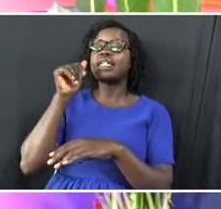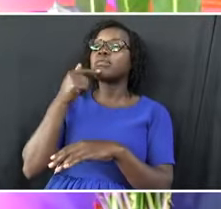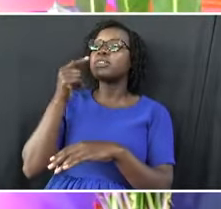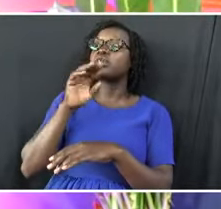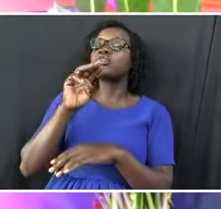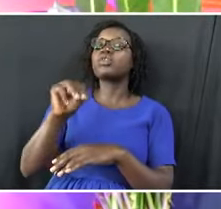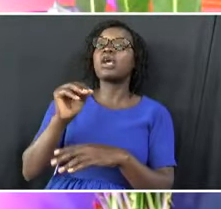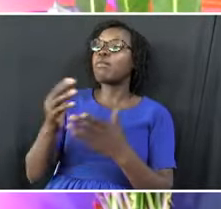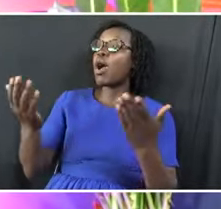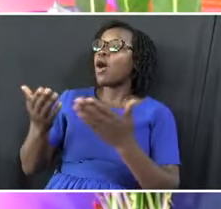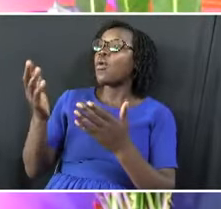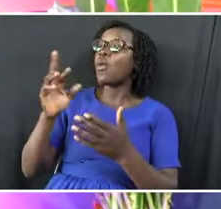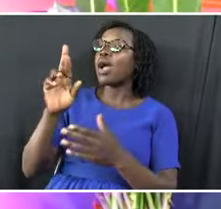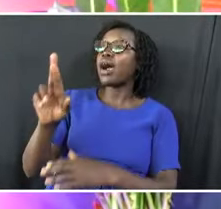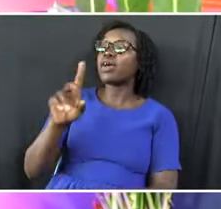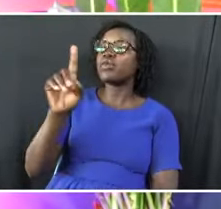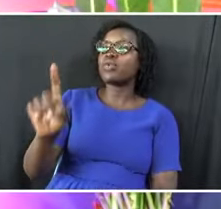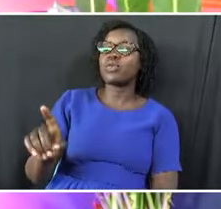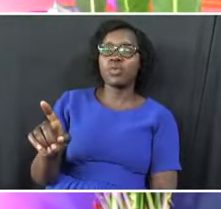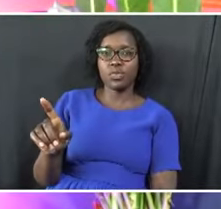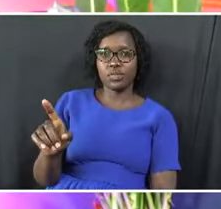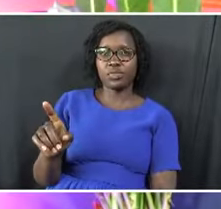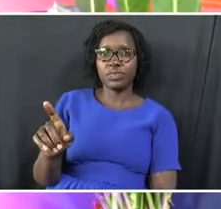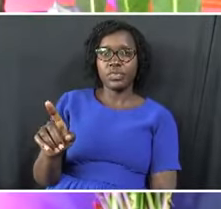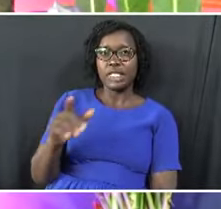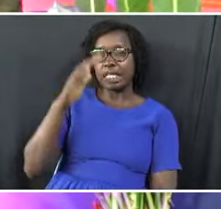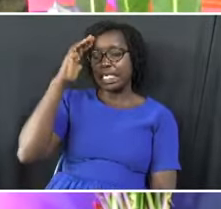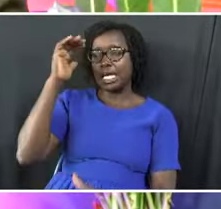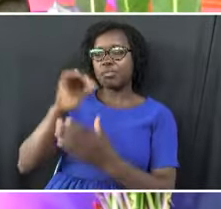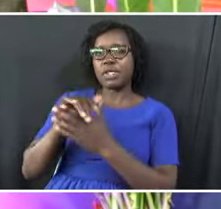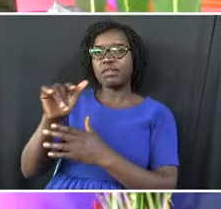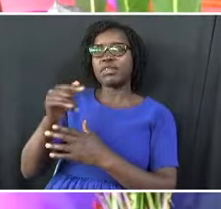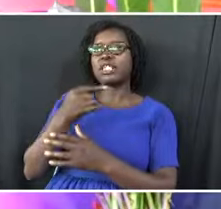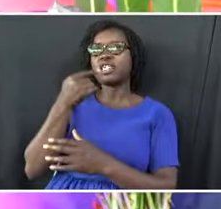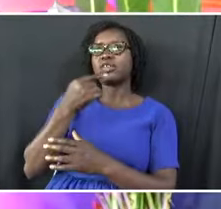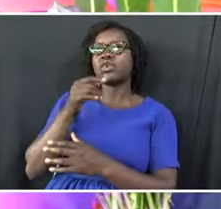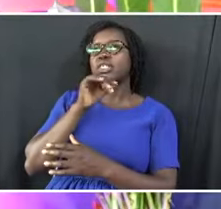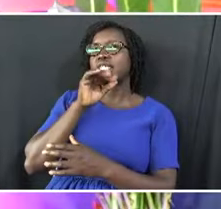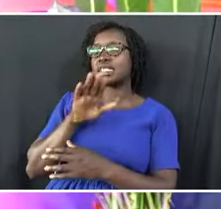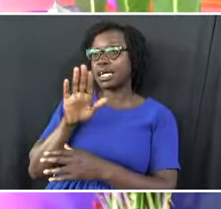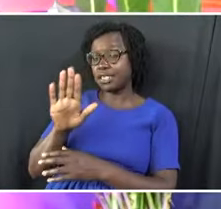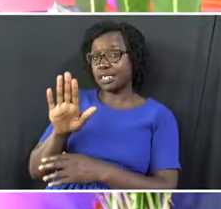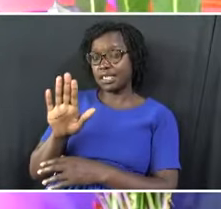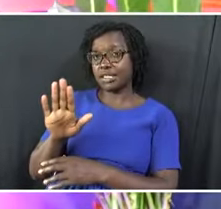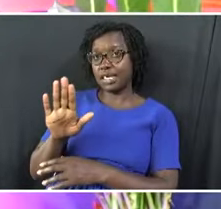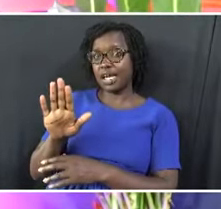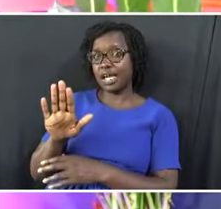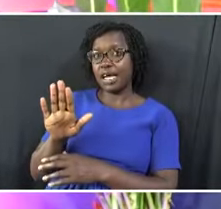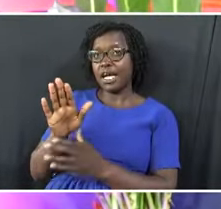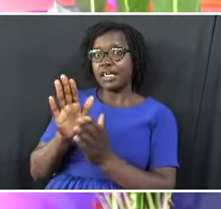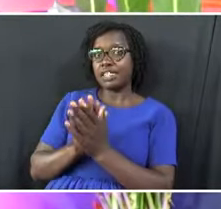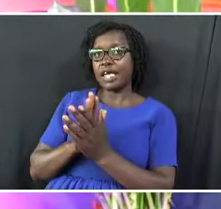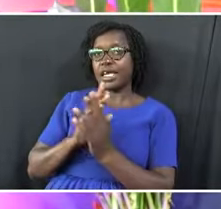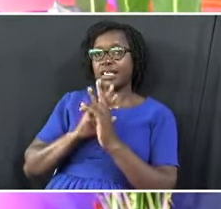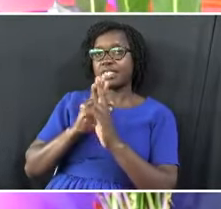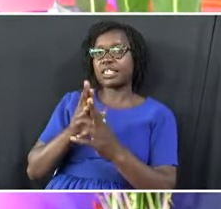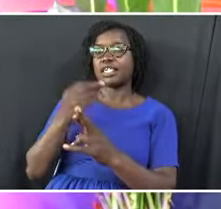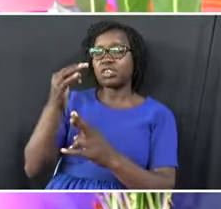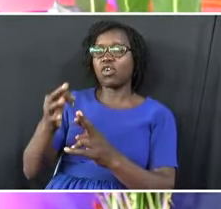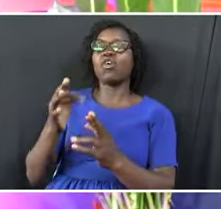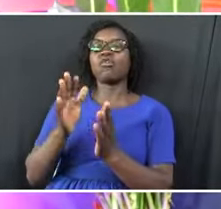him, 'Where are you?'" I want to believe that they had told their son the consequences of